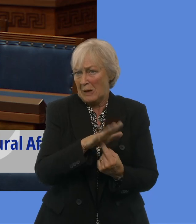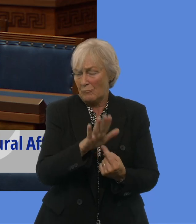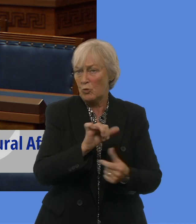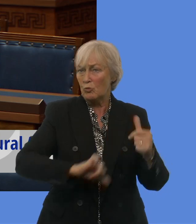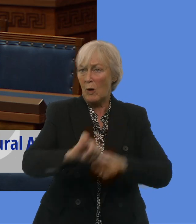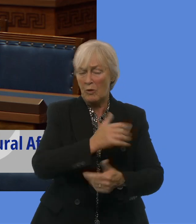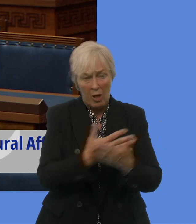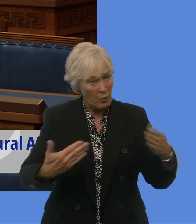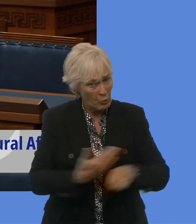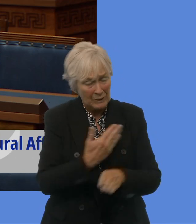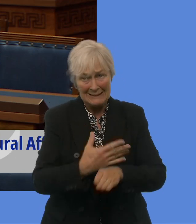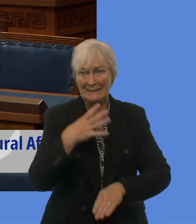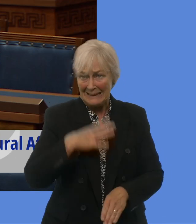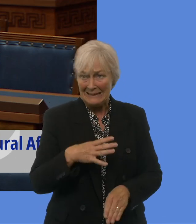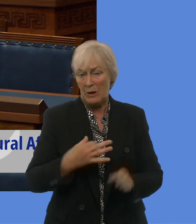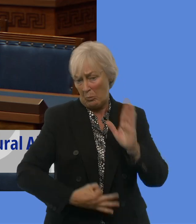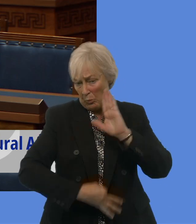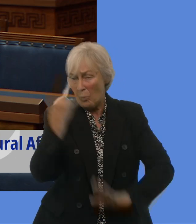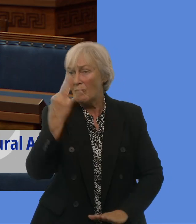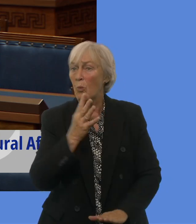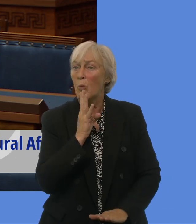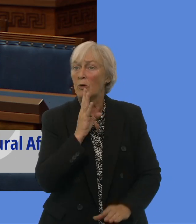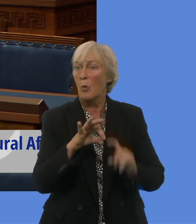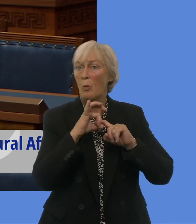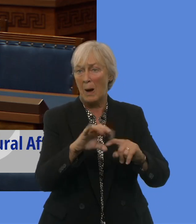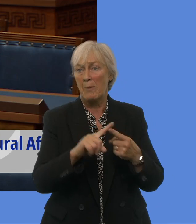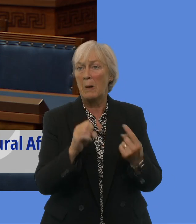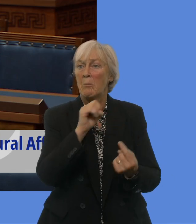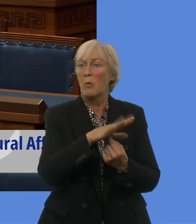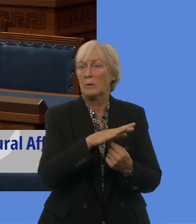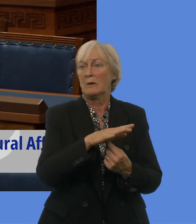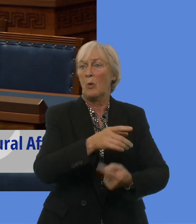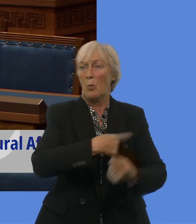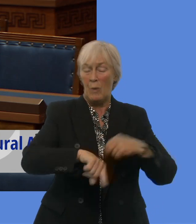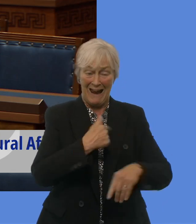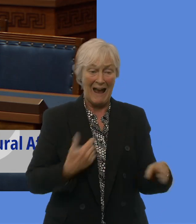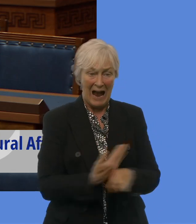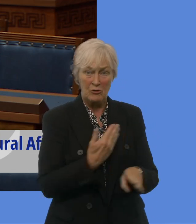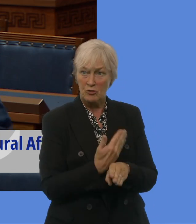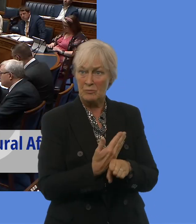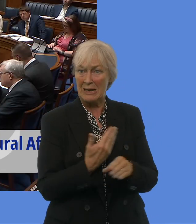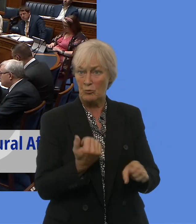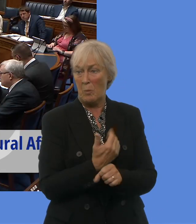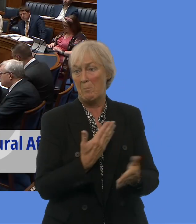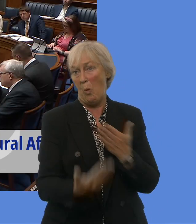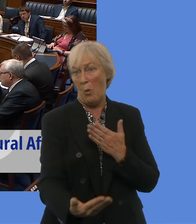A lot of work we need to do to improve water quality, but it's important also that we take action in relation to bathing waters.